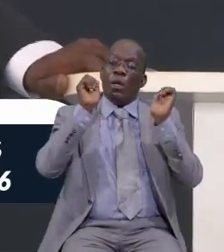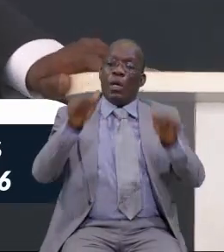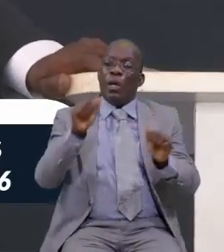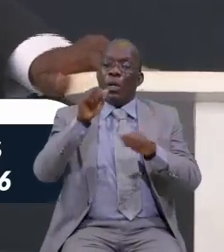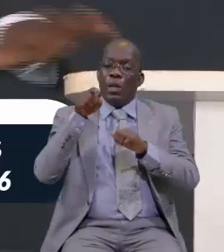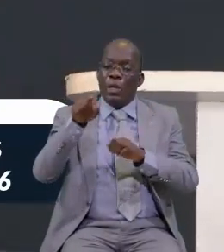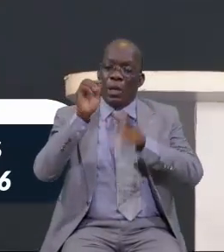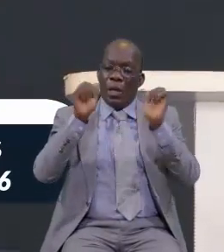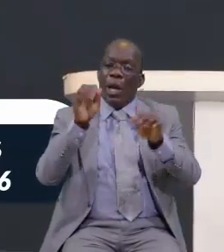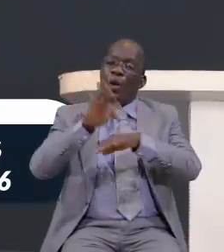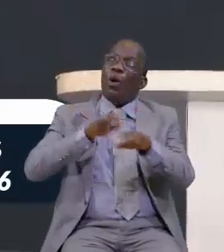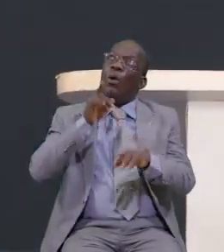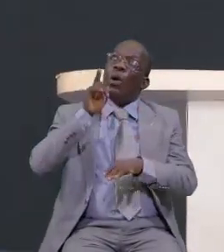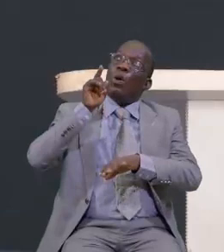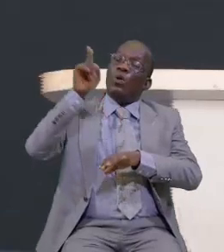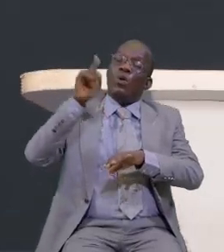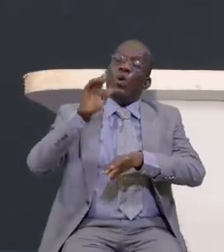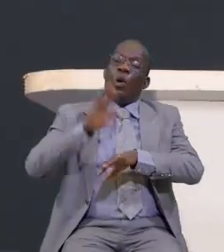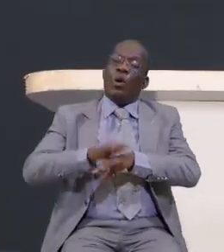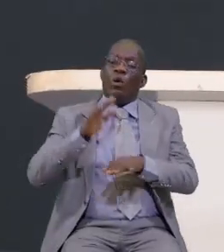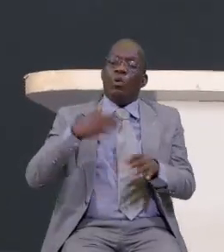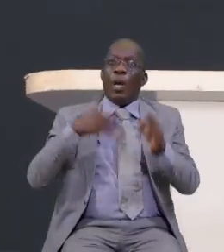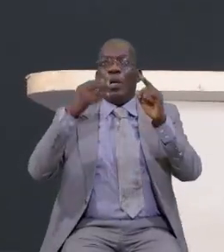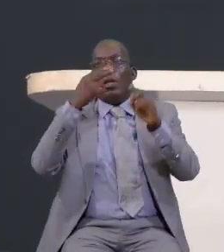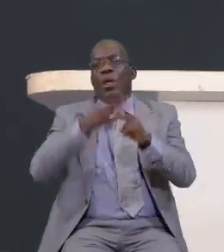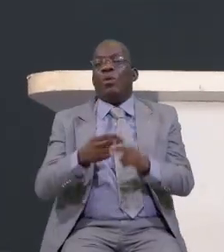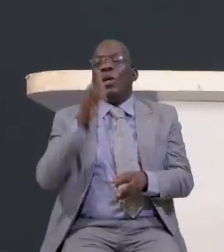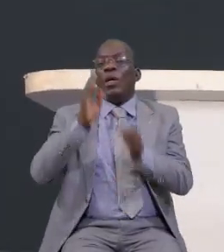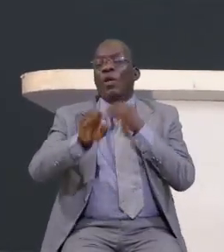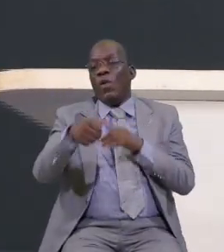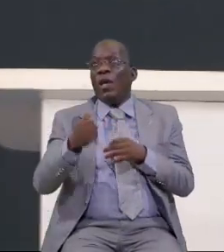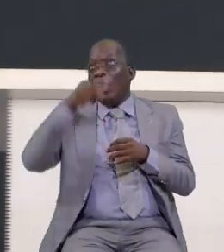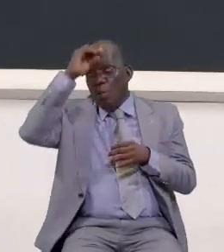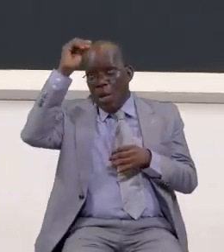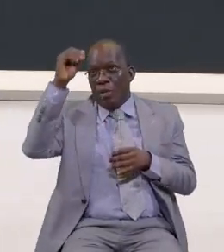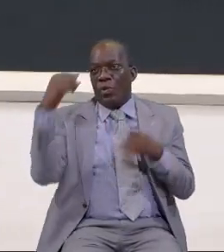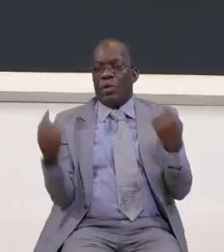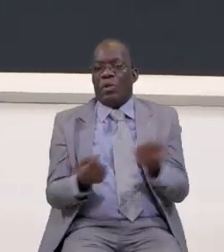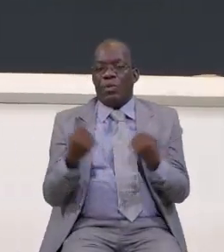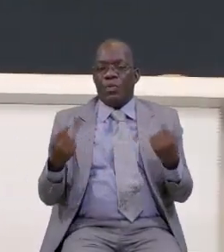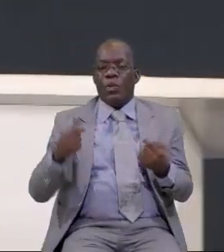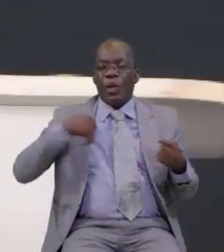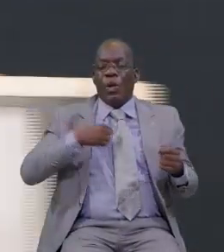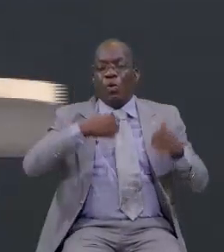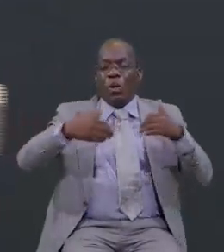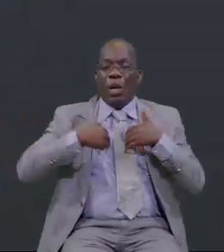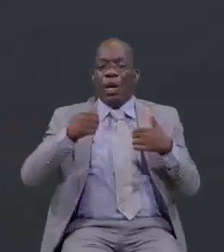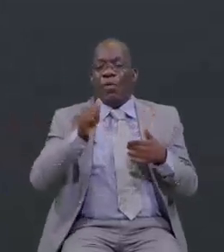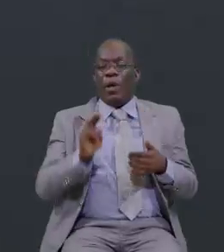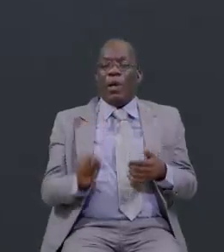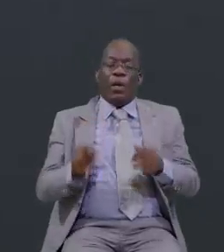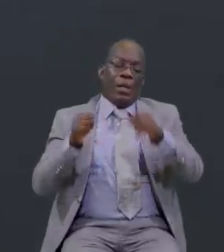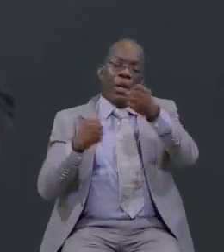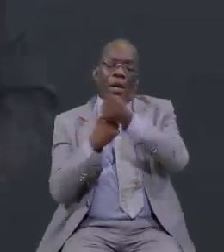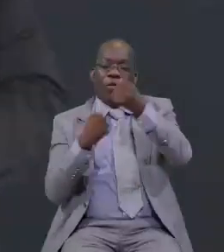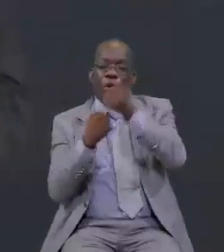forgive him. I will forgive him. If any man sin, we have an advocate